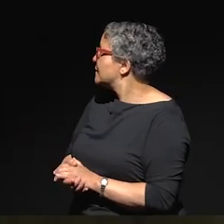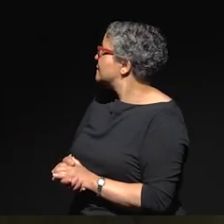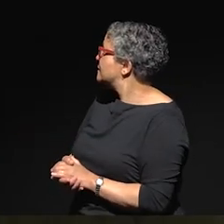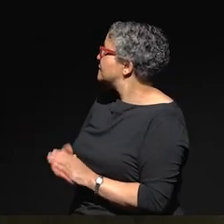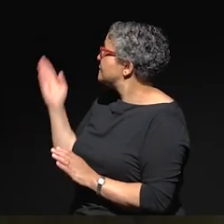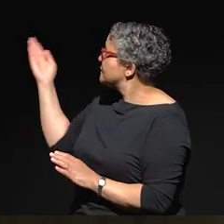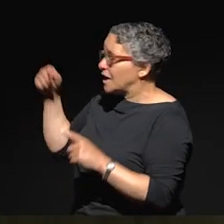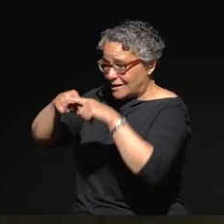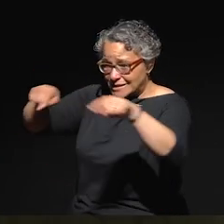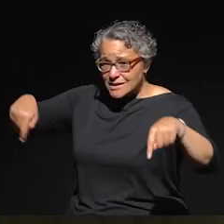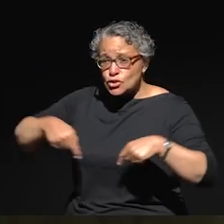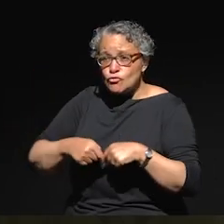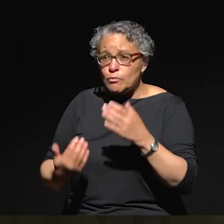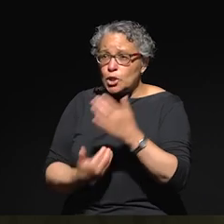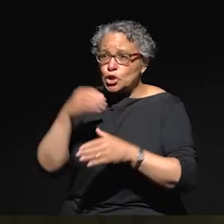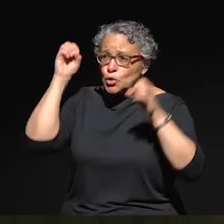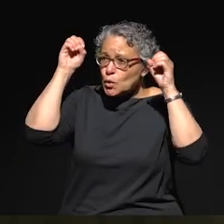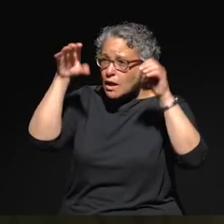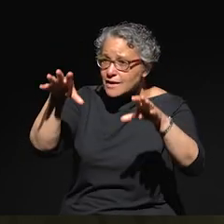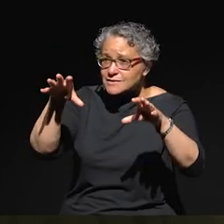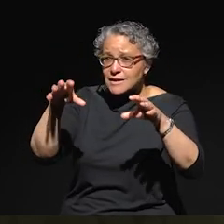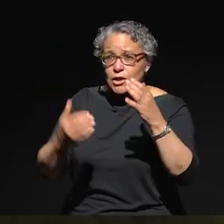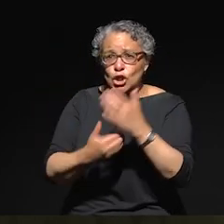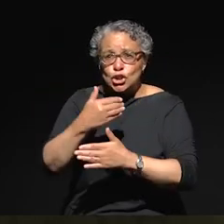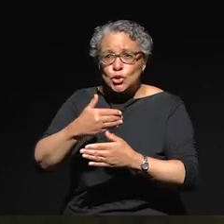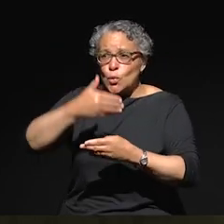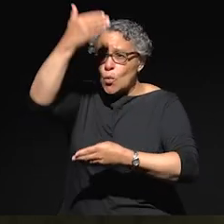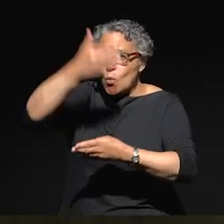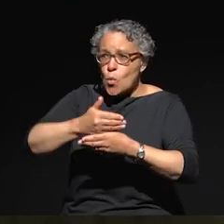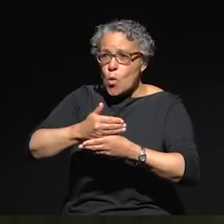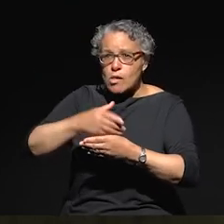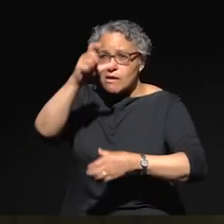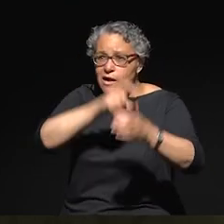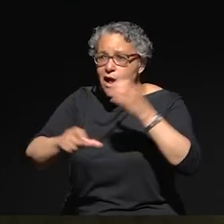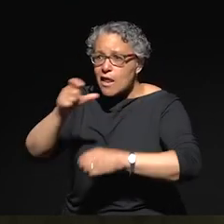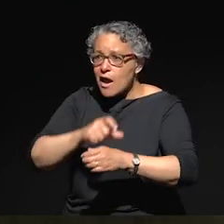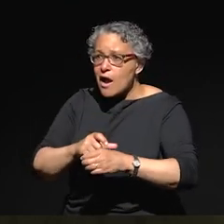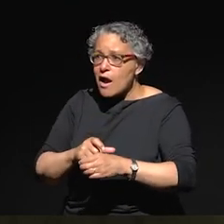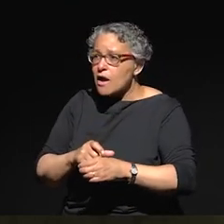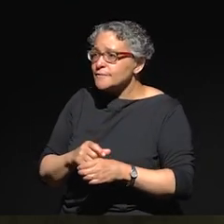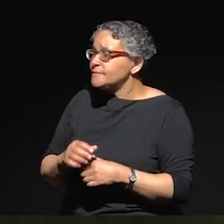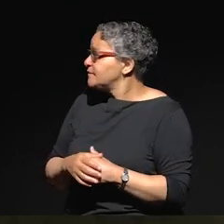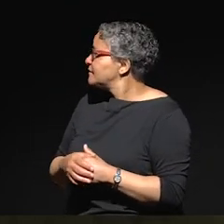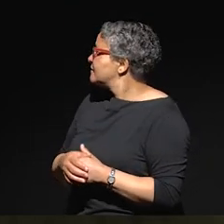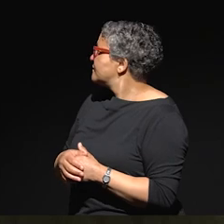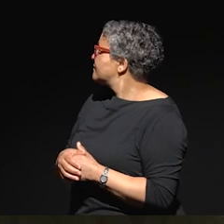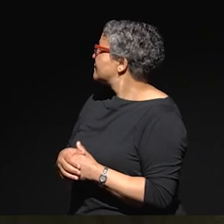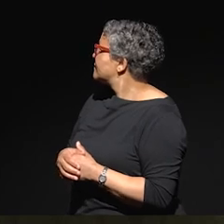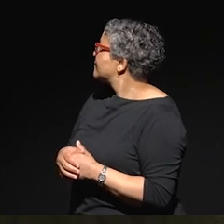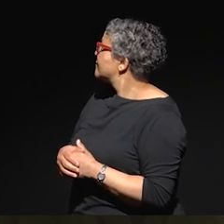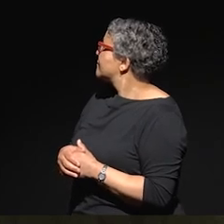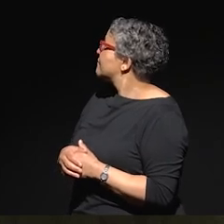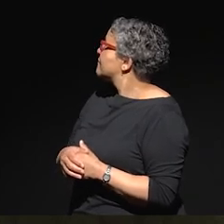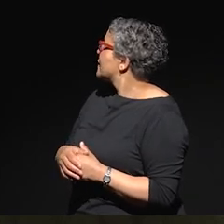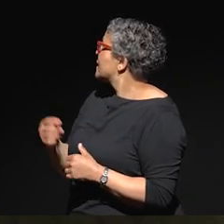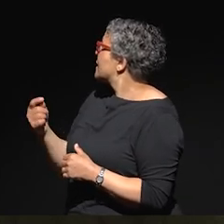now after the new lighting, the new wall colors, the new interpretation. Sadly, not new glass, because they couldn't, and the glass is